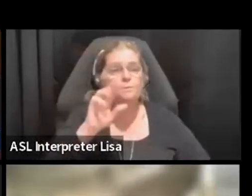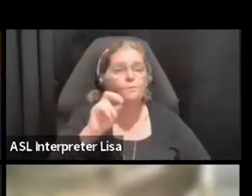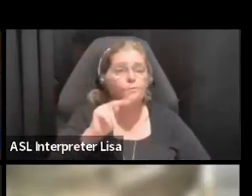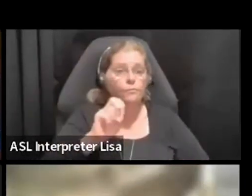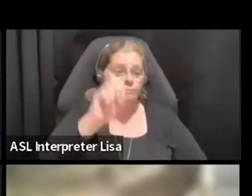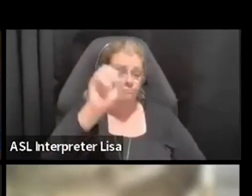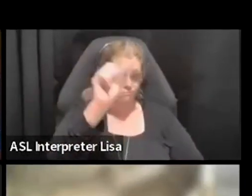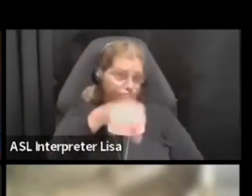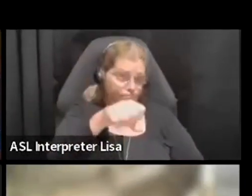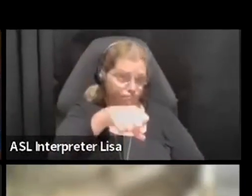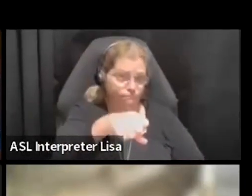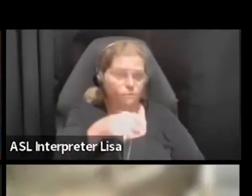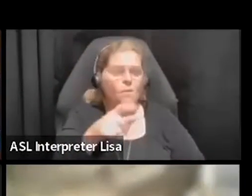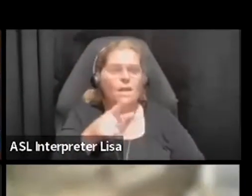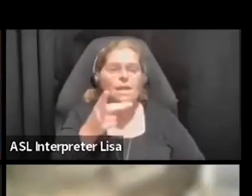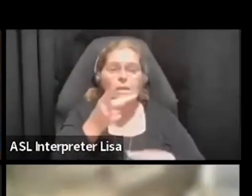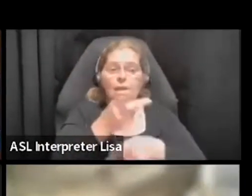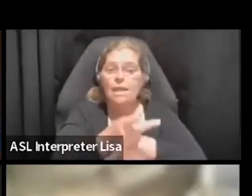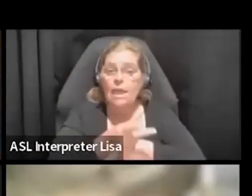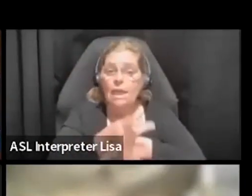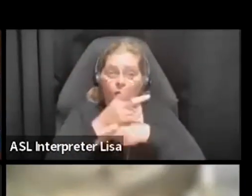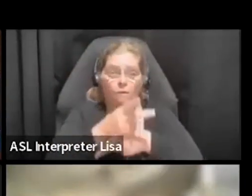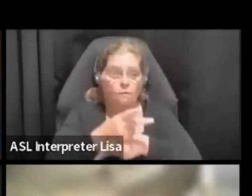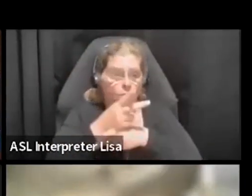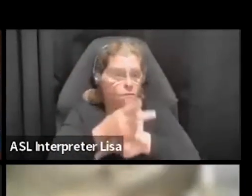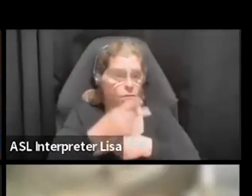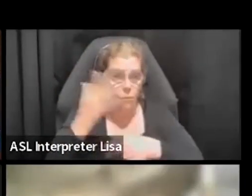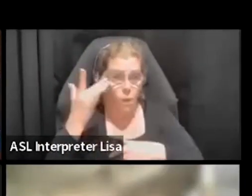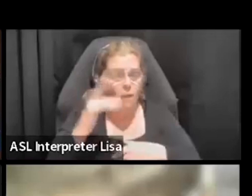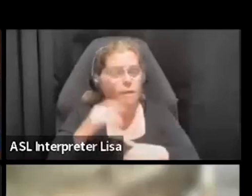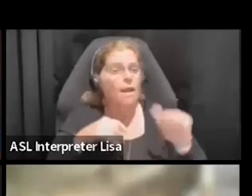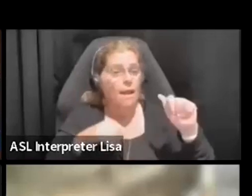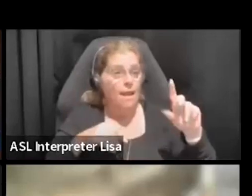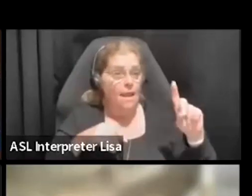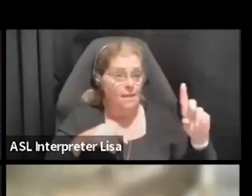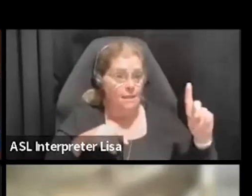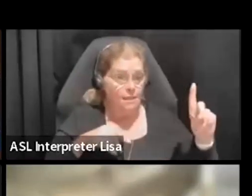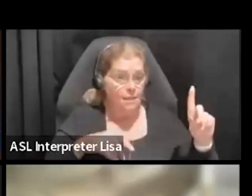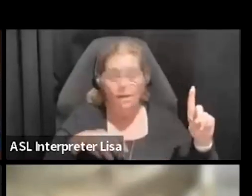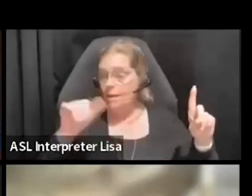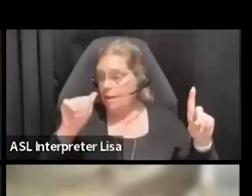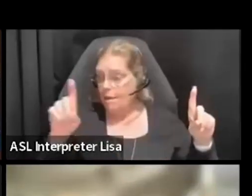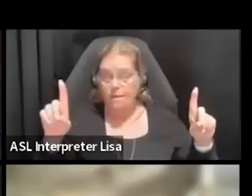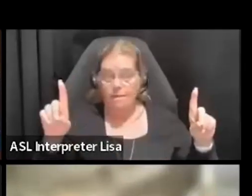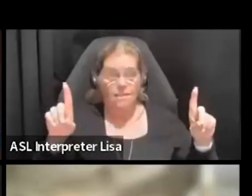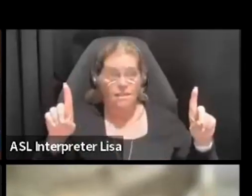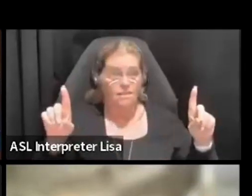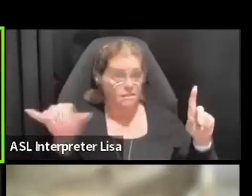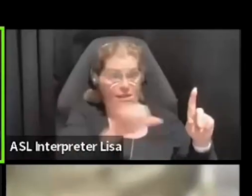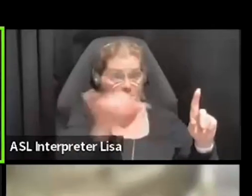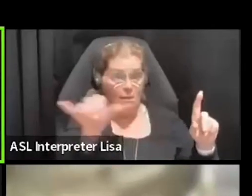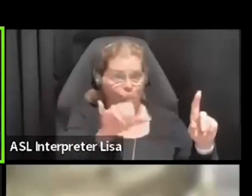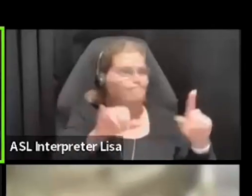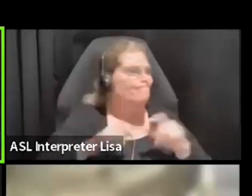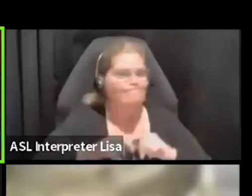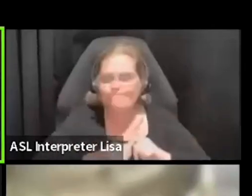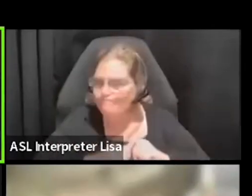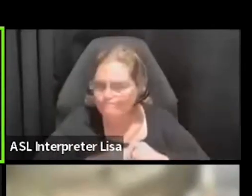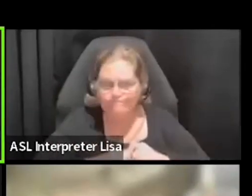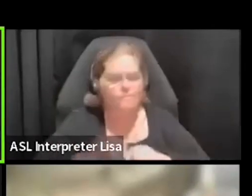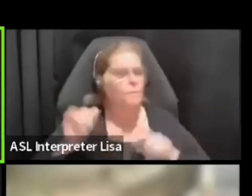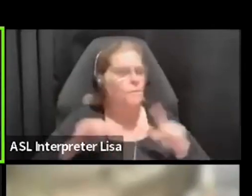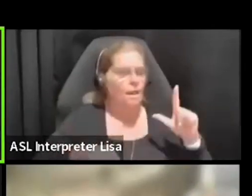but the caution is, just because one child has ADD and another child has ADD, it's still not the same. Same thing with LD